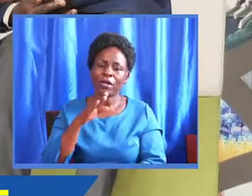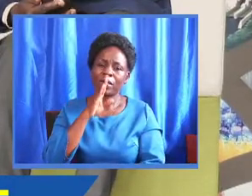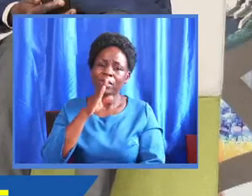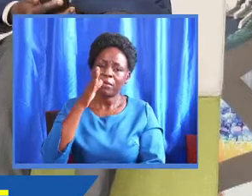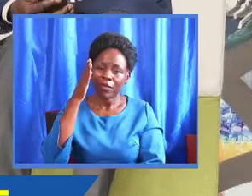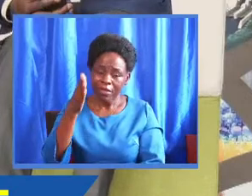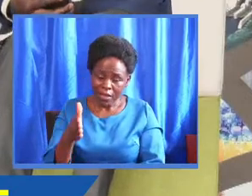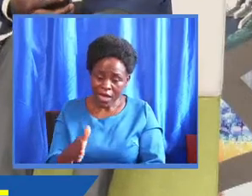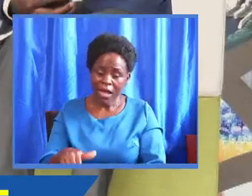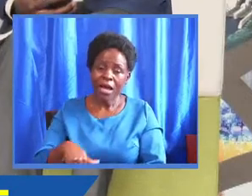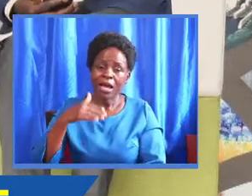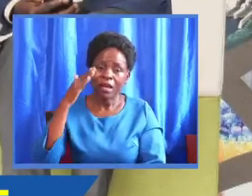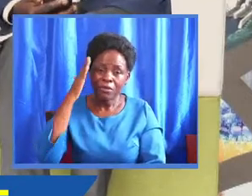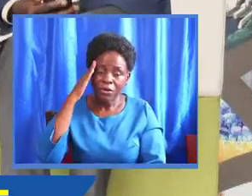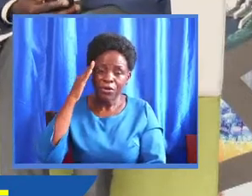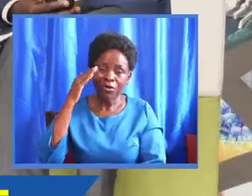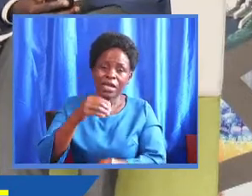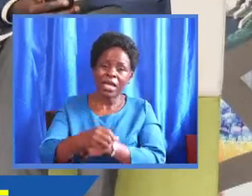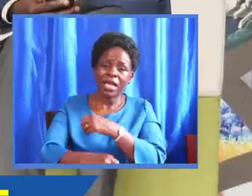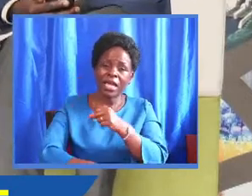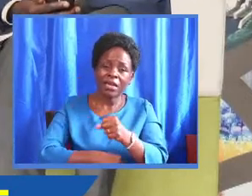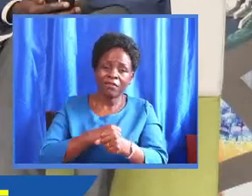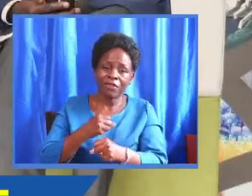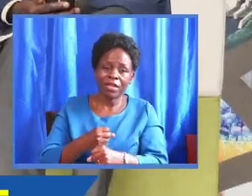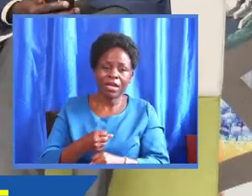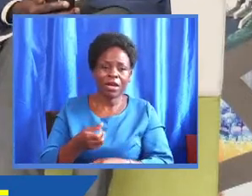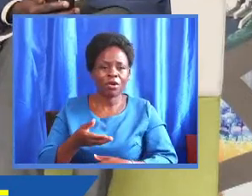that every year we have